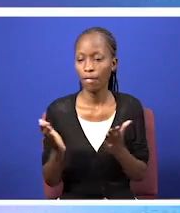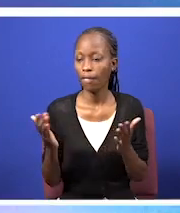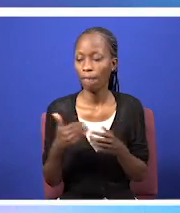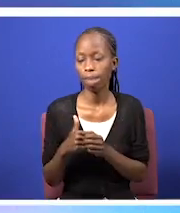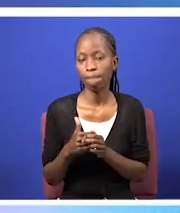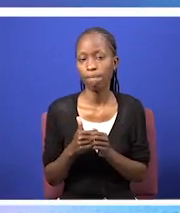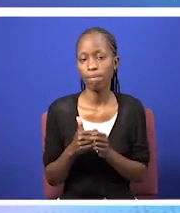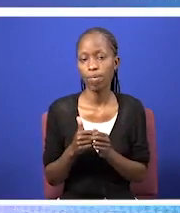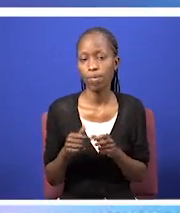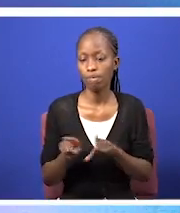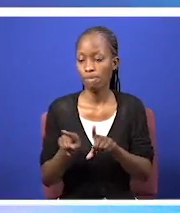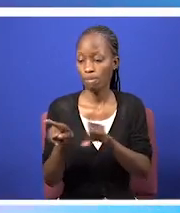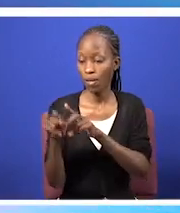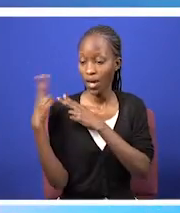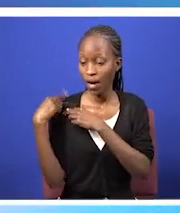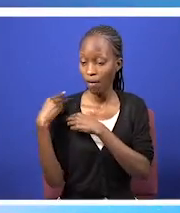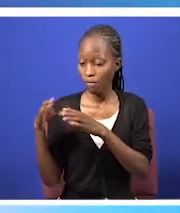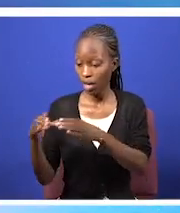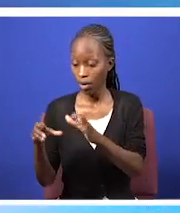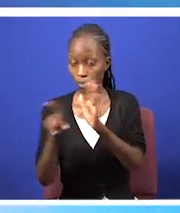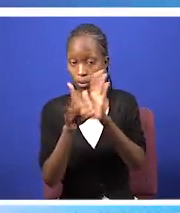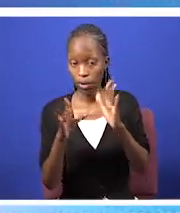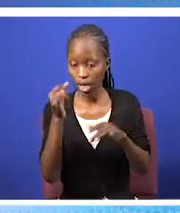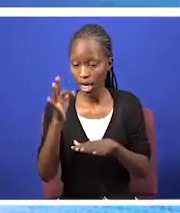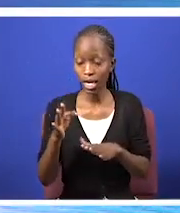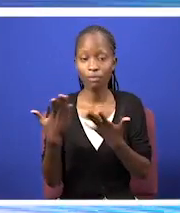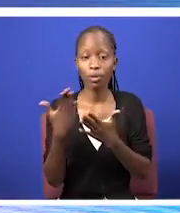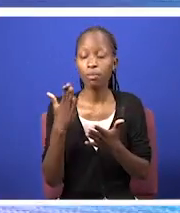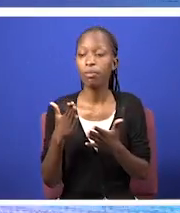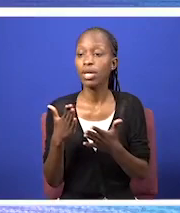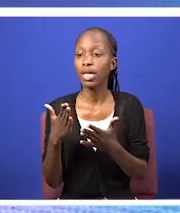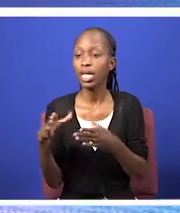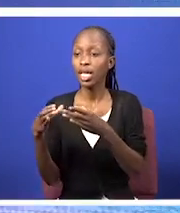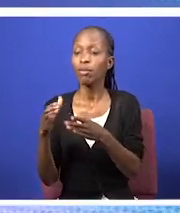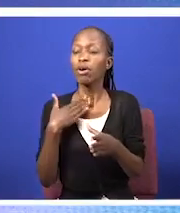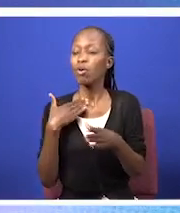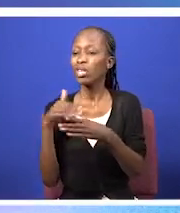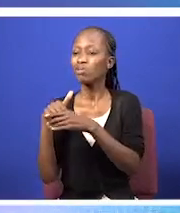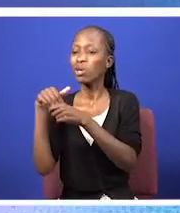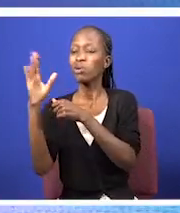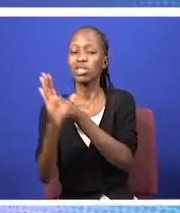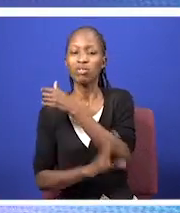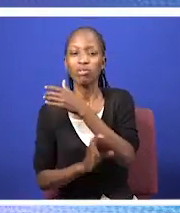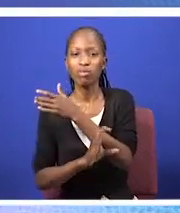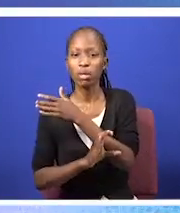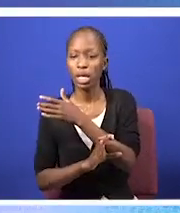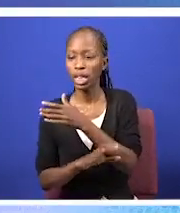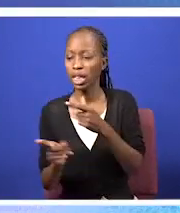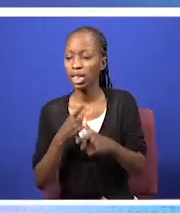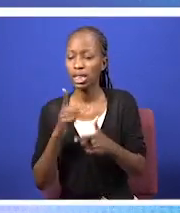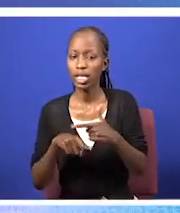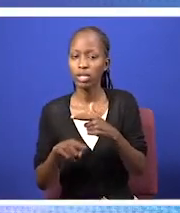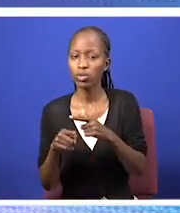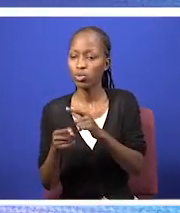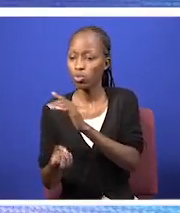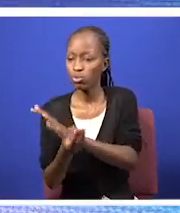have jurisdiction. It is also his responsibility, if we want to go out beyond the borders of Kenya, to give us direction, to give us